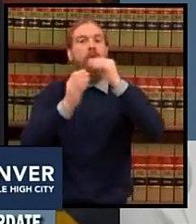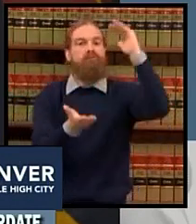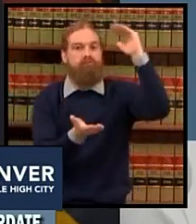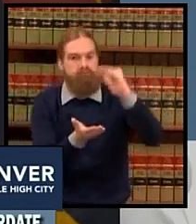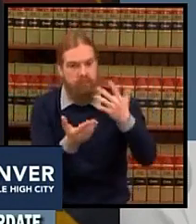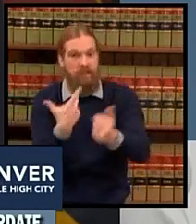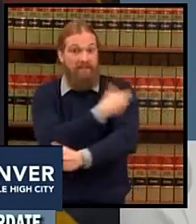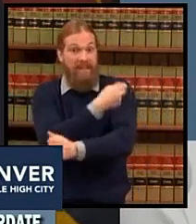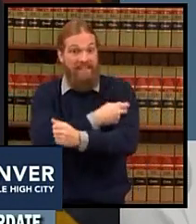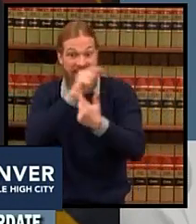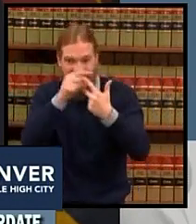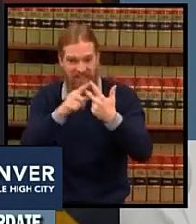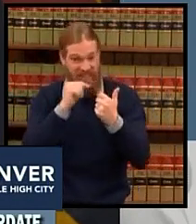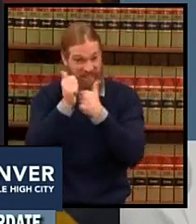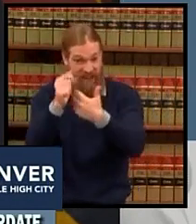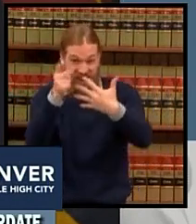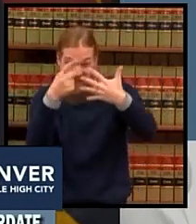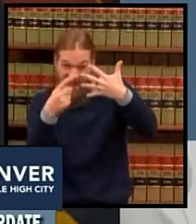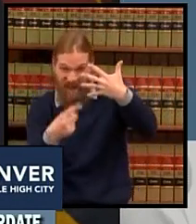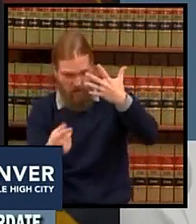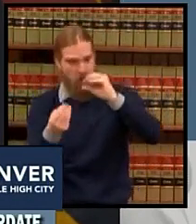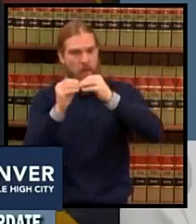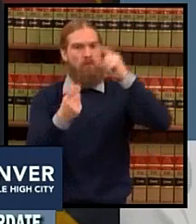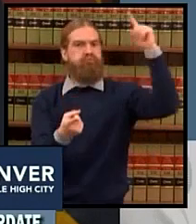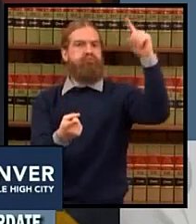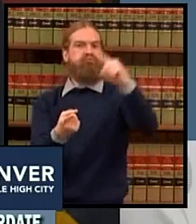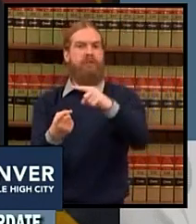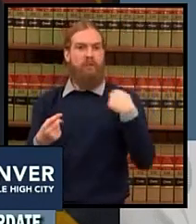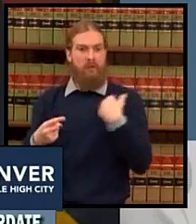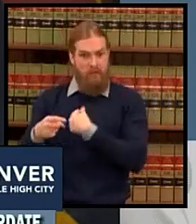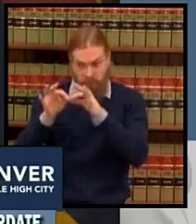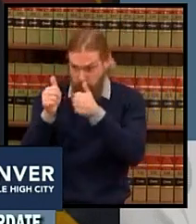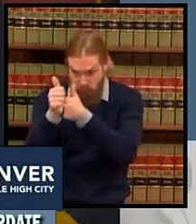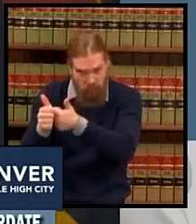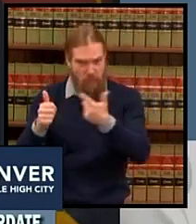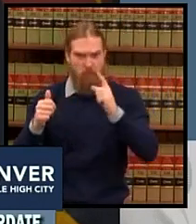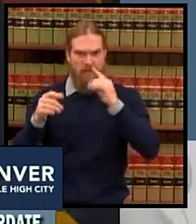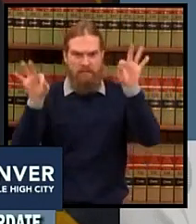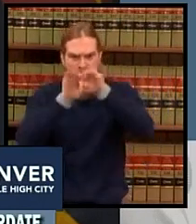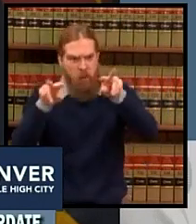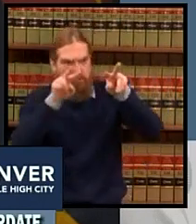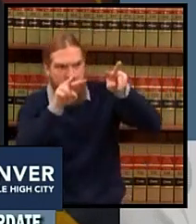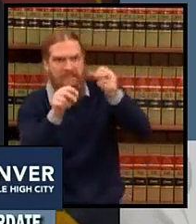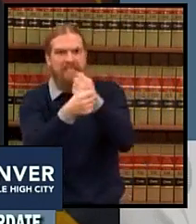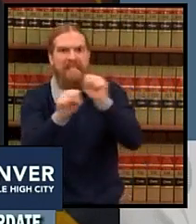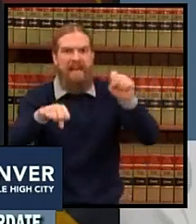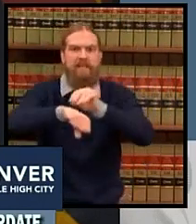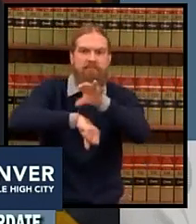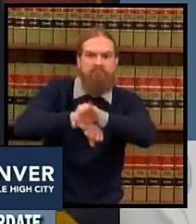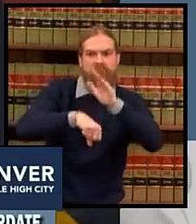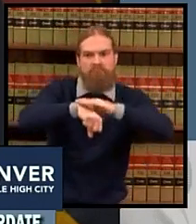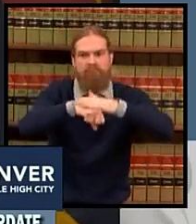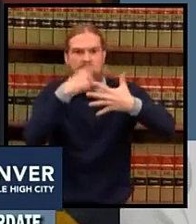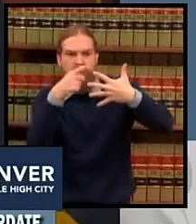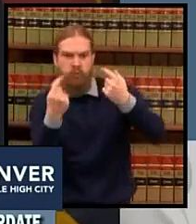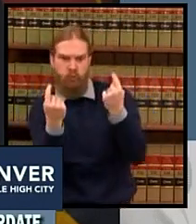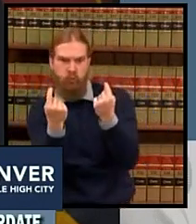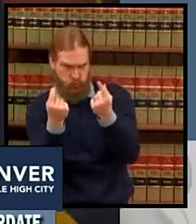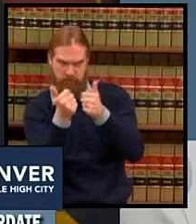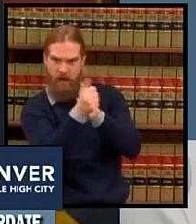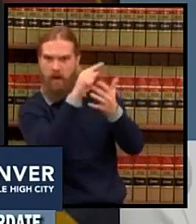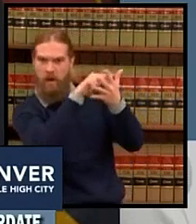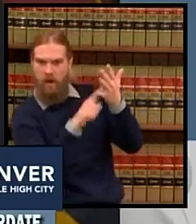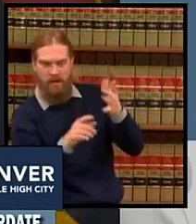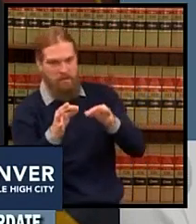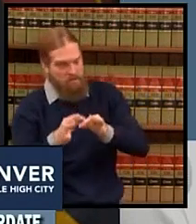So compliance is still very, very important with public health orders. And I will say probably the last thing to go as we pull out